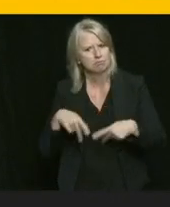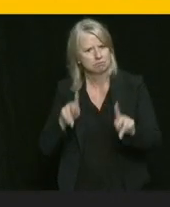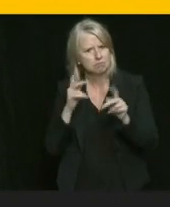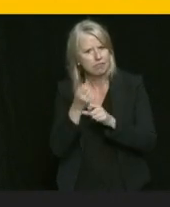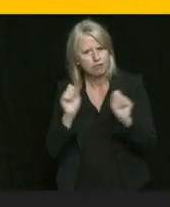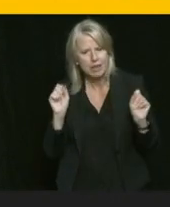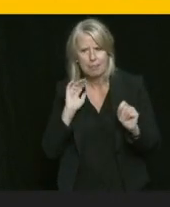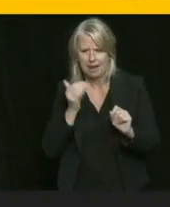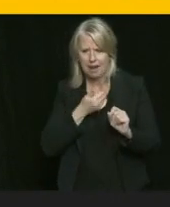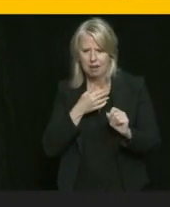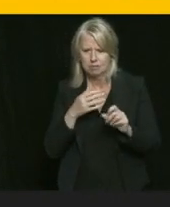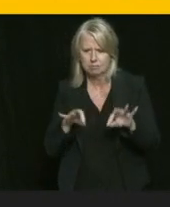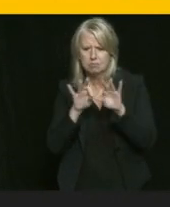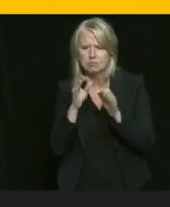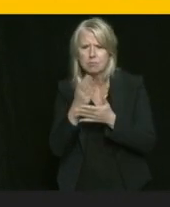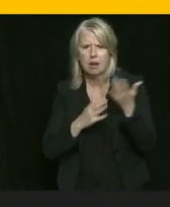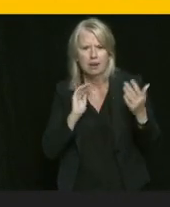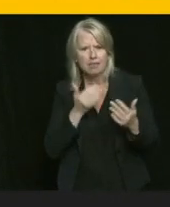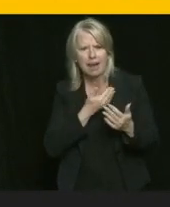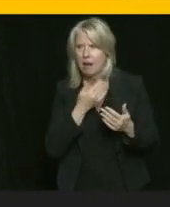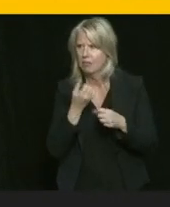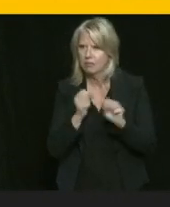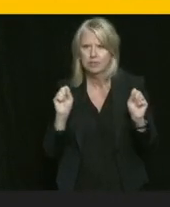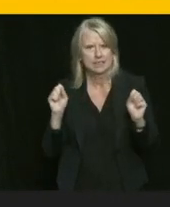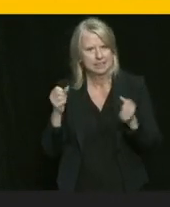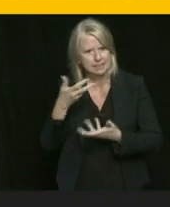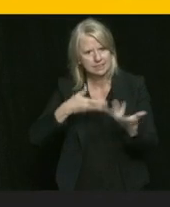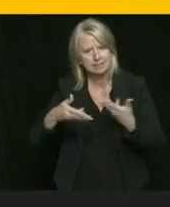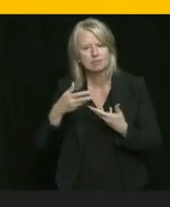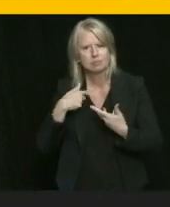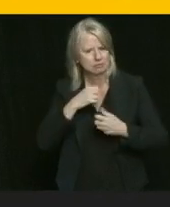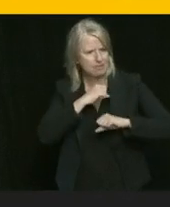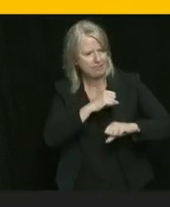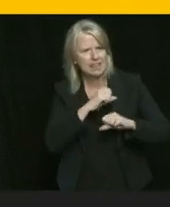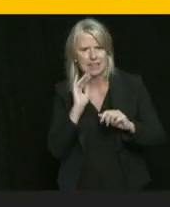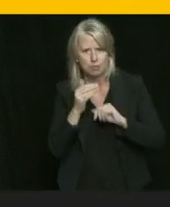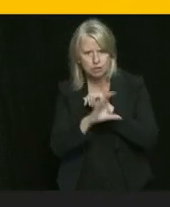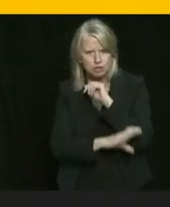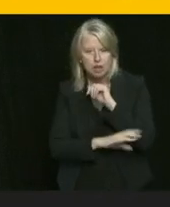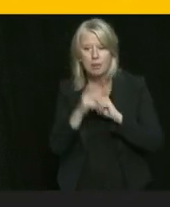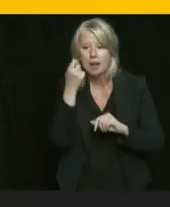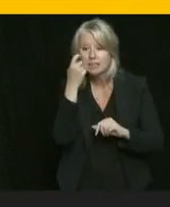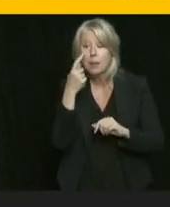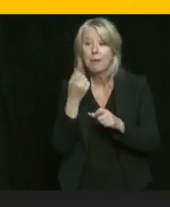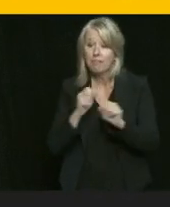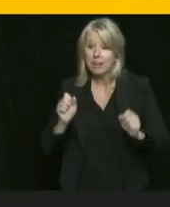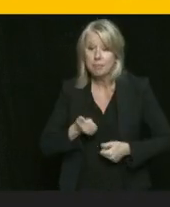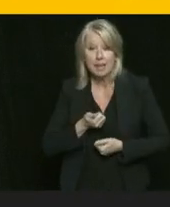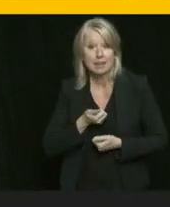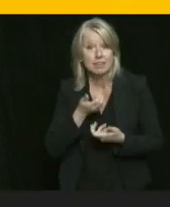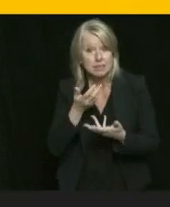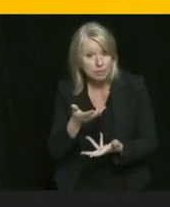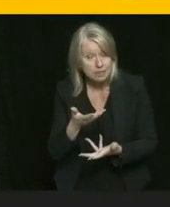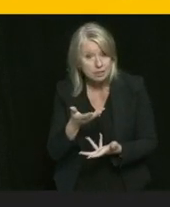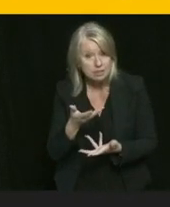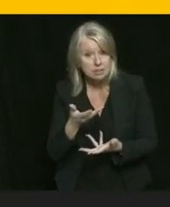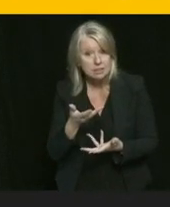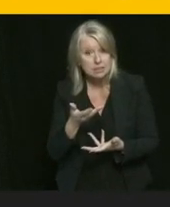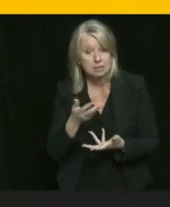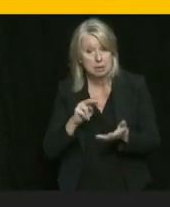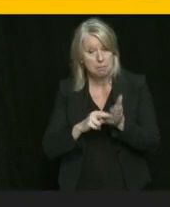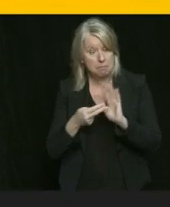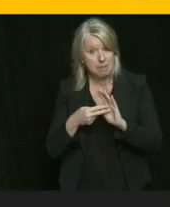is an essential part of every free society. We will always defend it. But freedom of expression is not